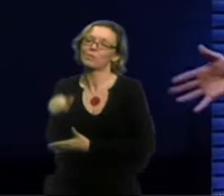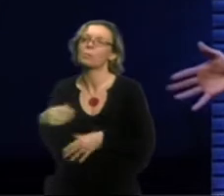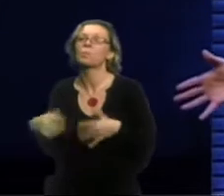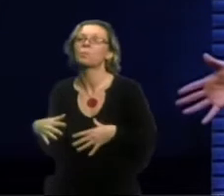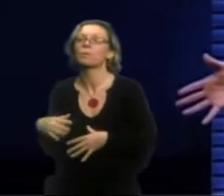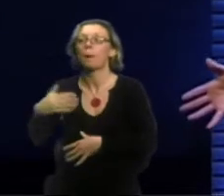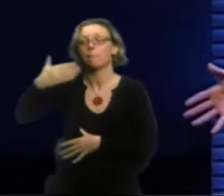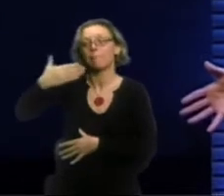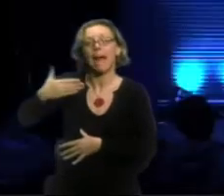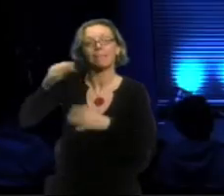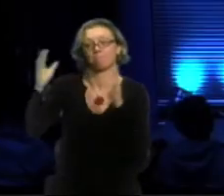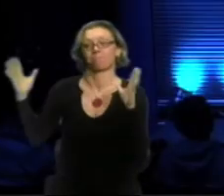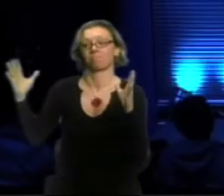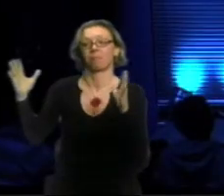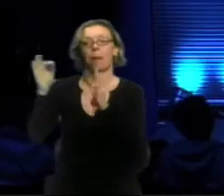got a plasma?